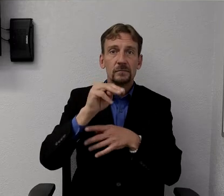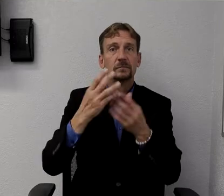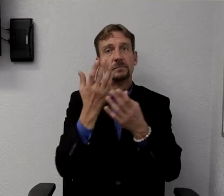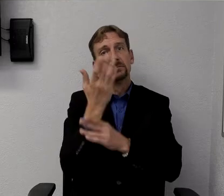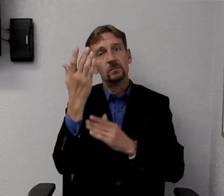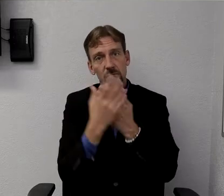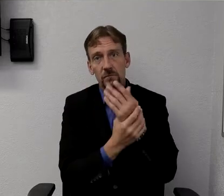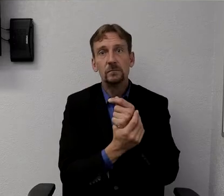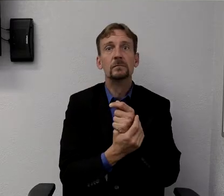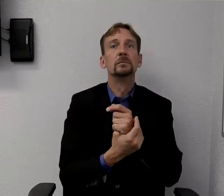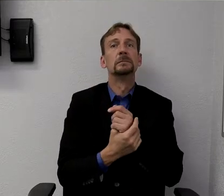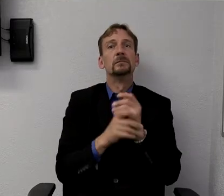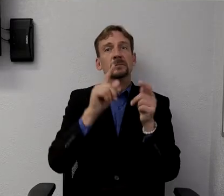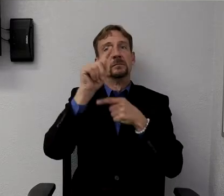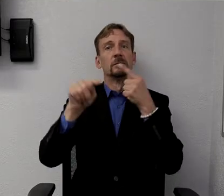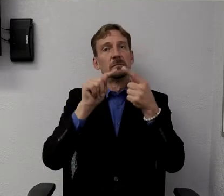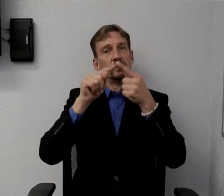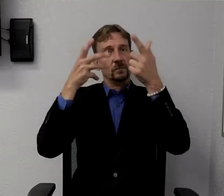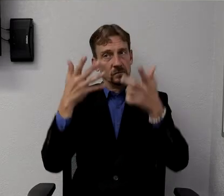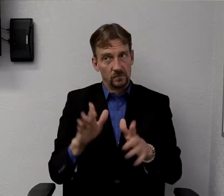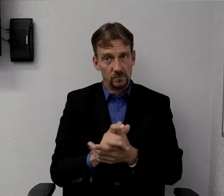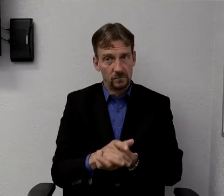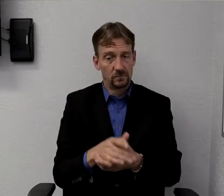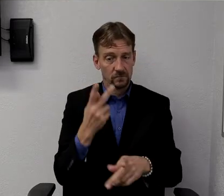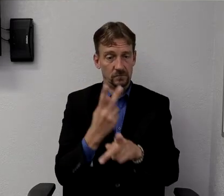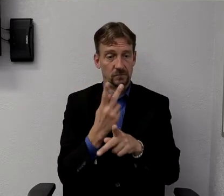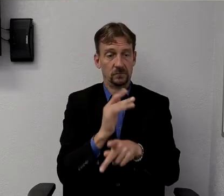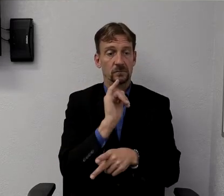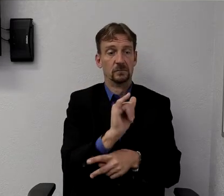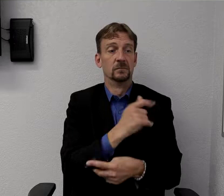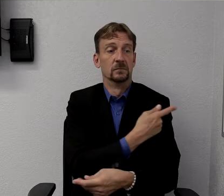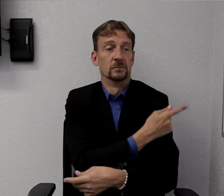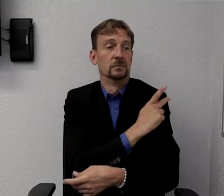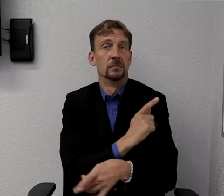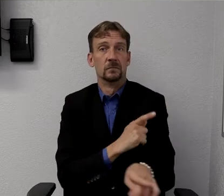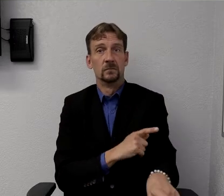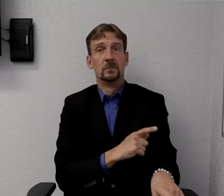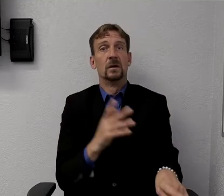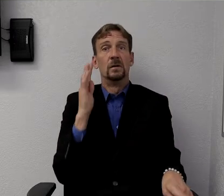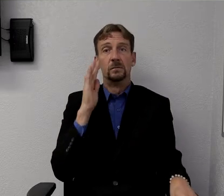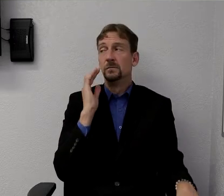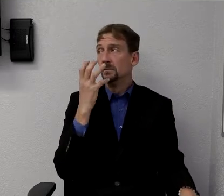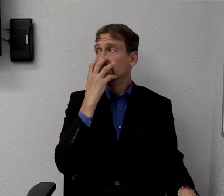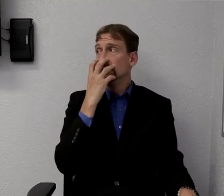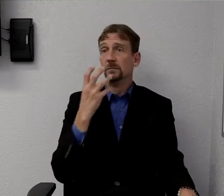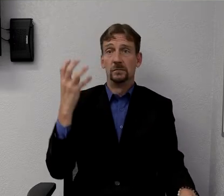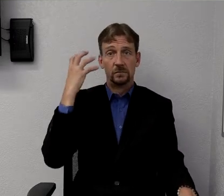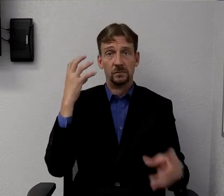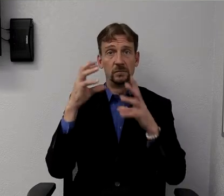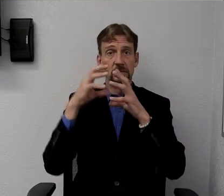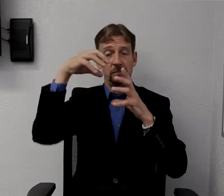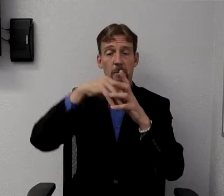done caring for that patient in that moment, she actually will take the mask off, put it in a brown paper bag,